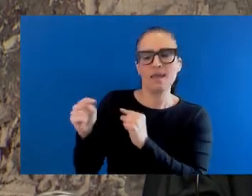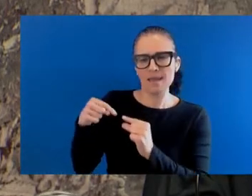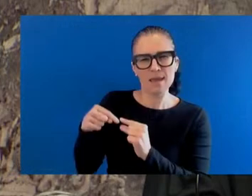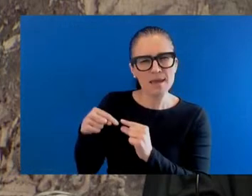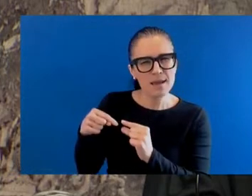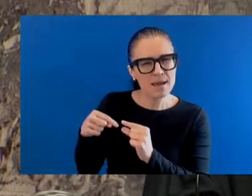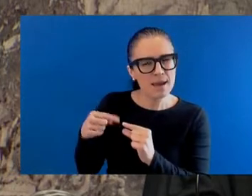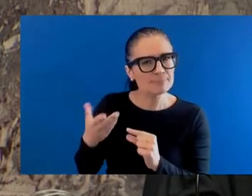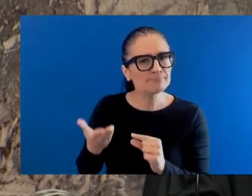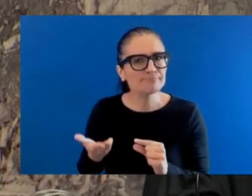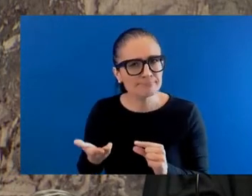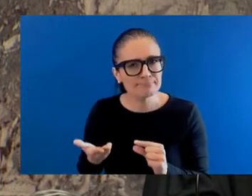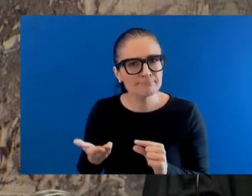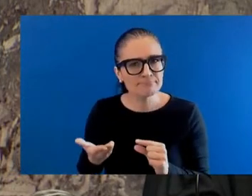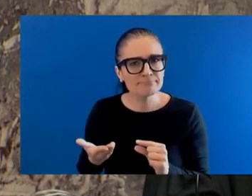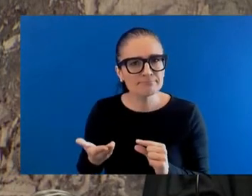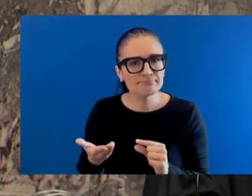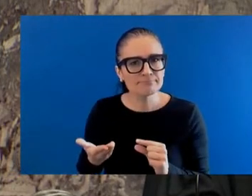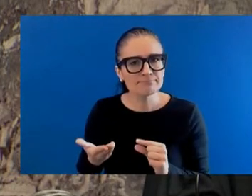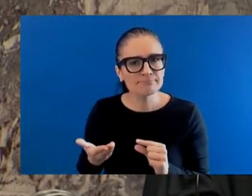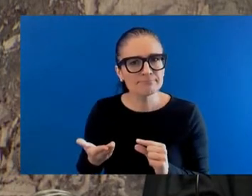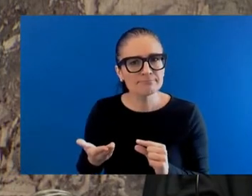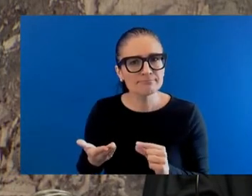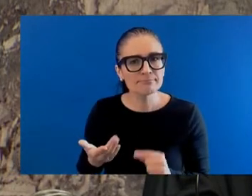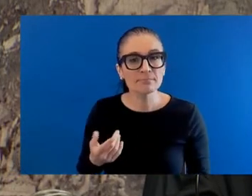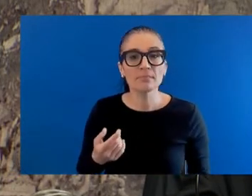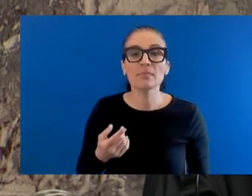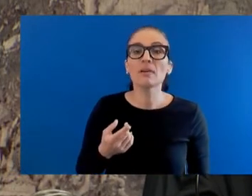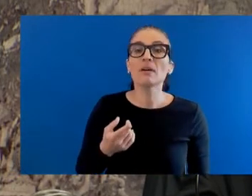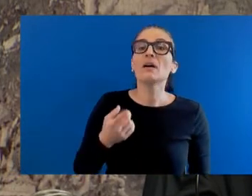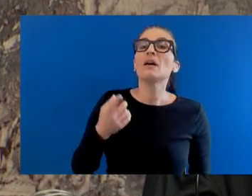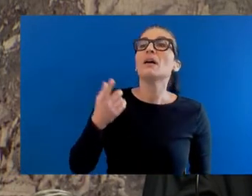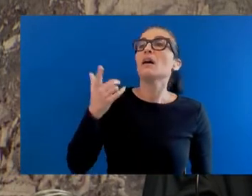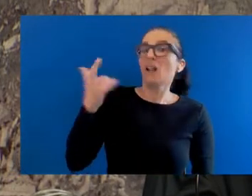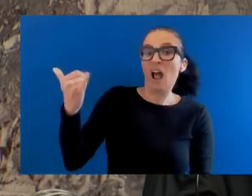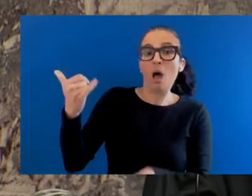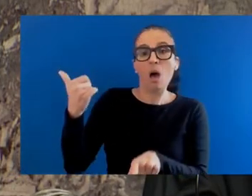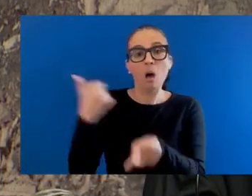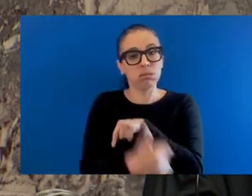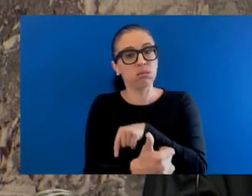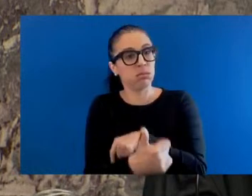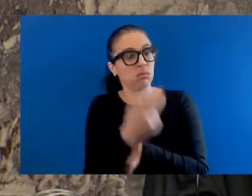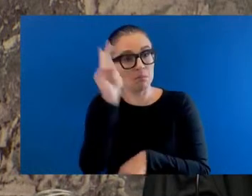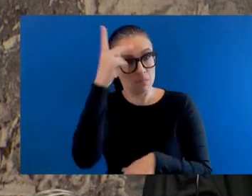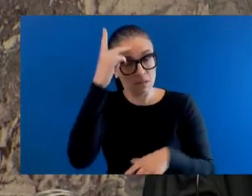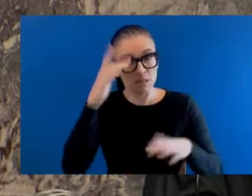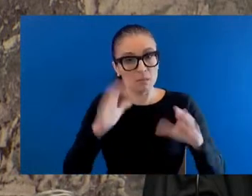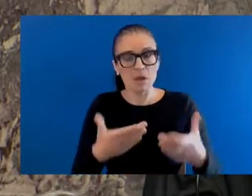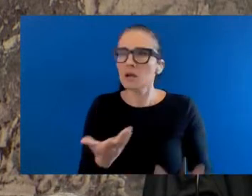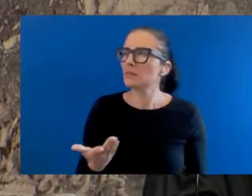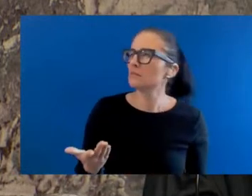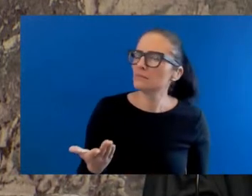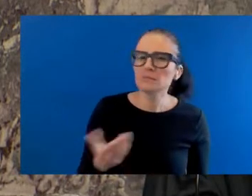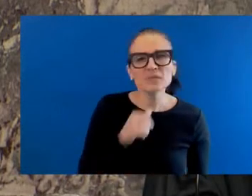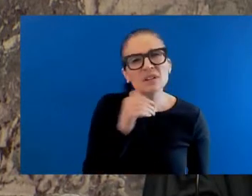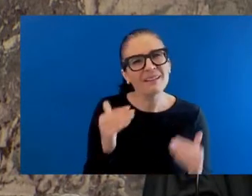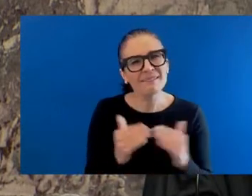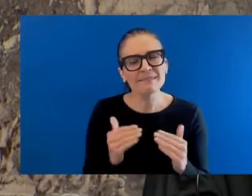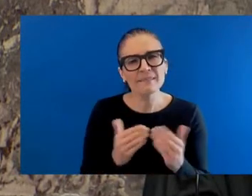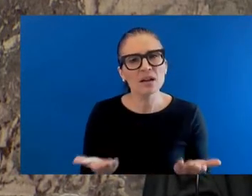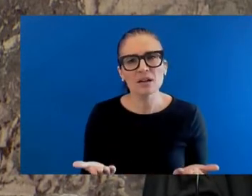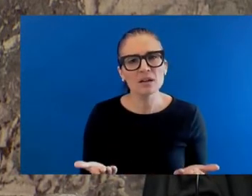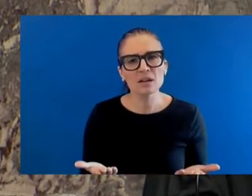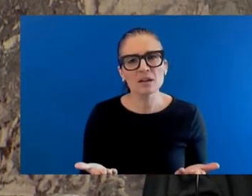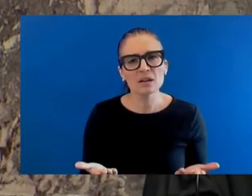not playing fair. 87 MLAs in this institution swore to uphold what this institution is